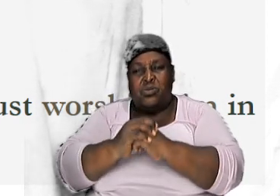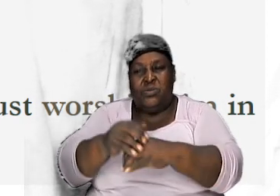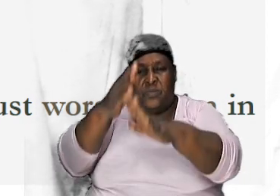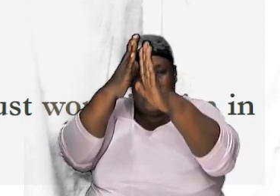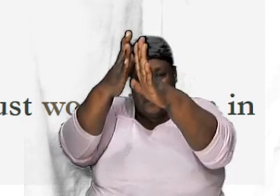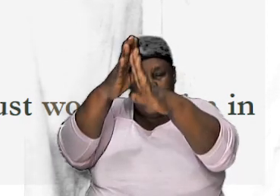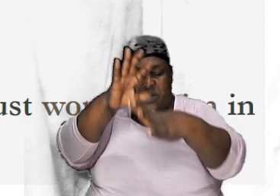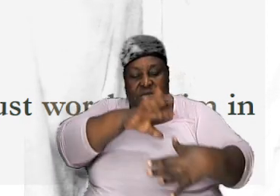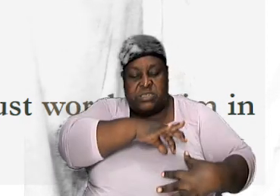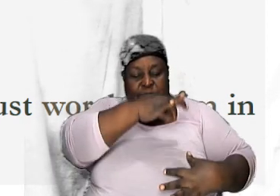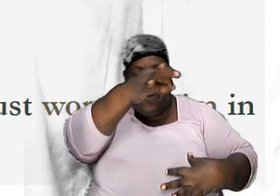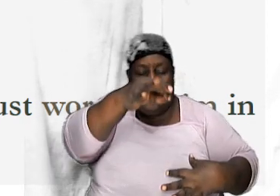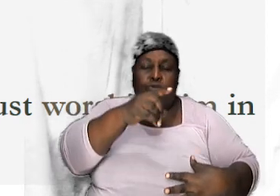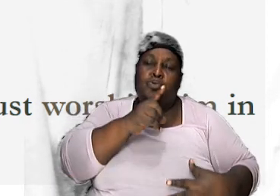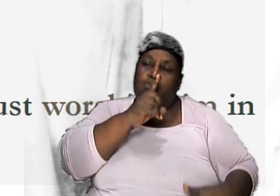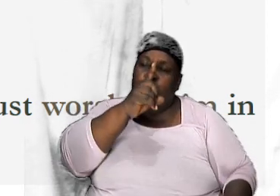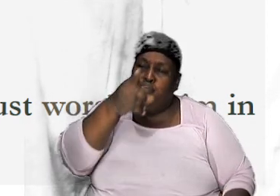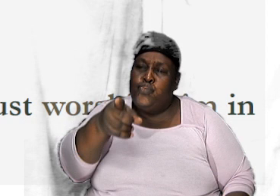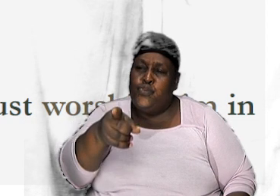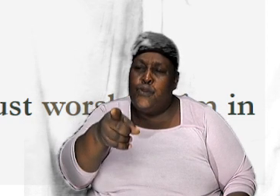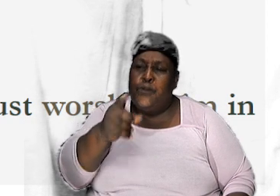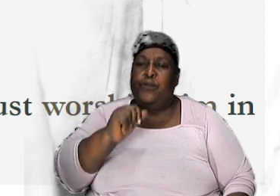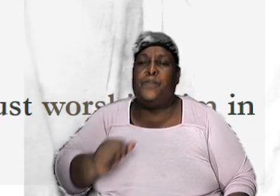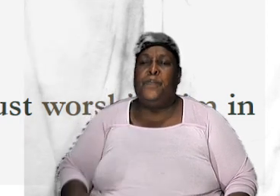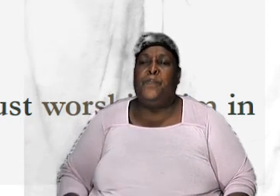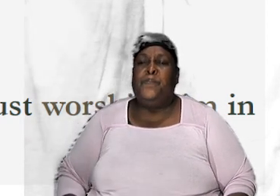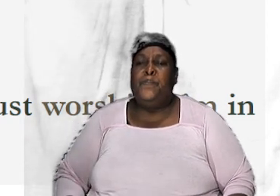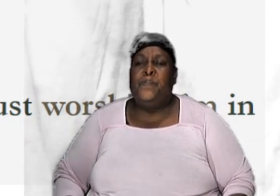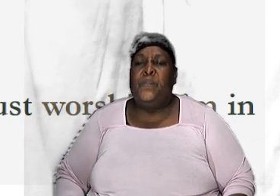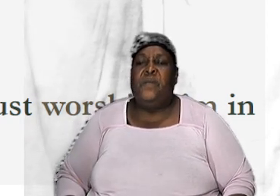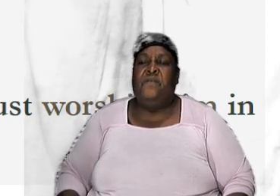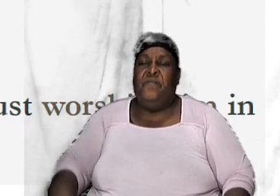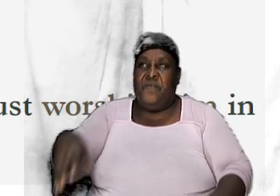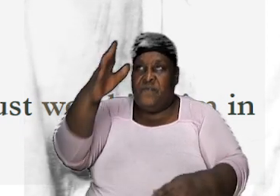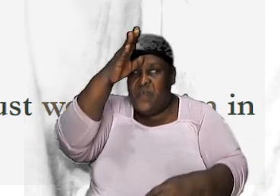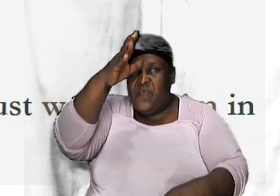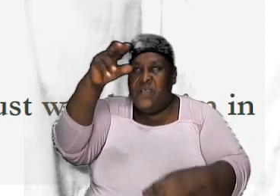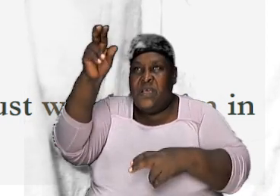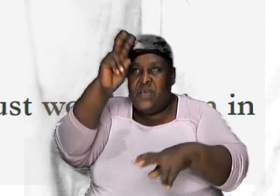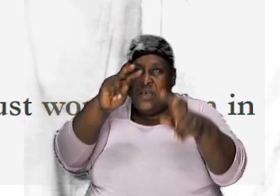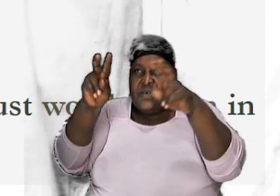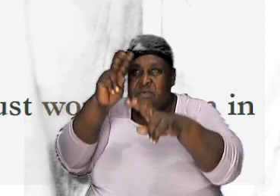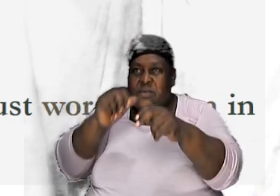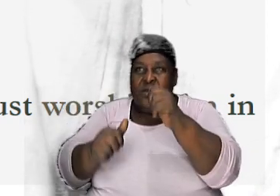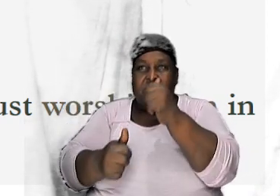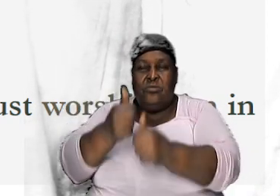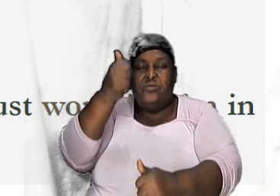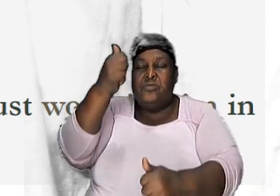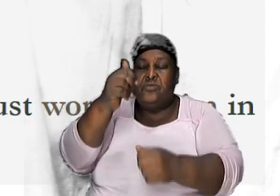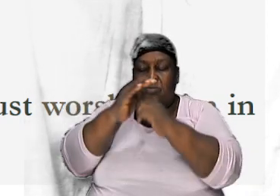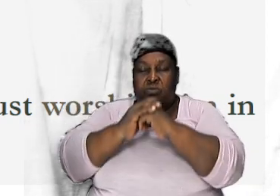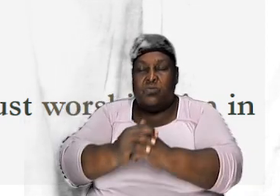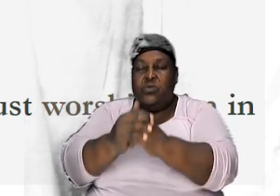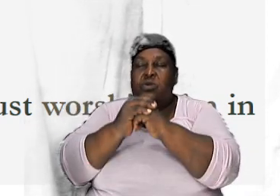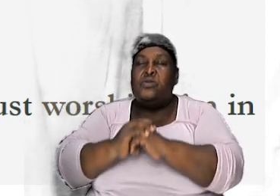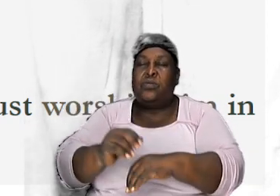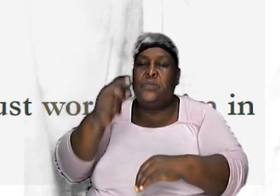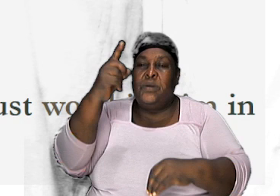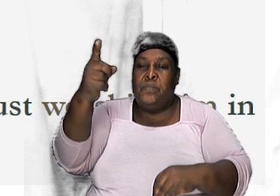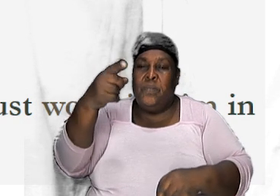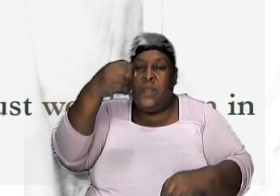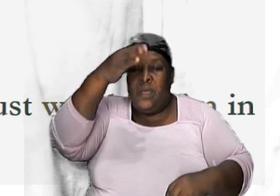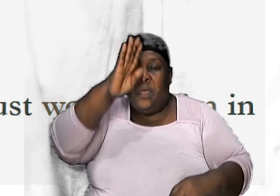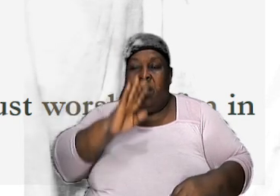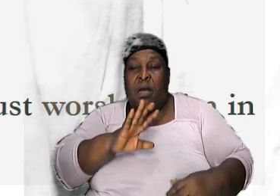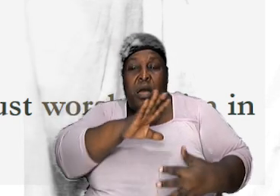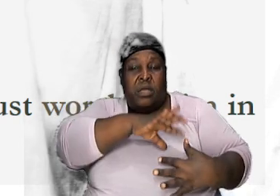in spirit and in truth. For the Father seeketh such to worship him. God